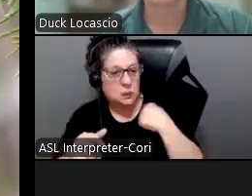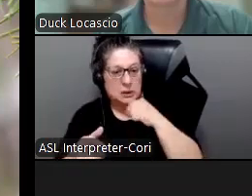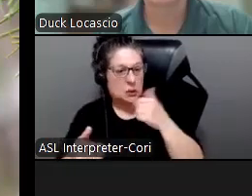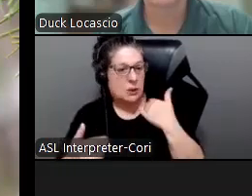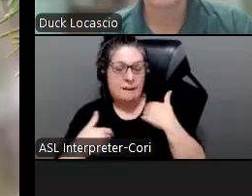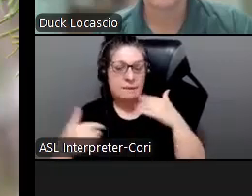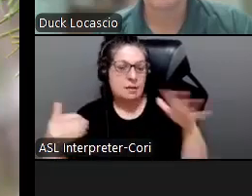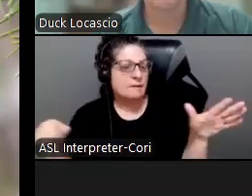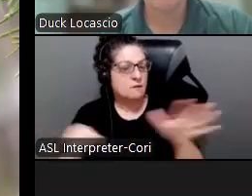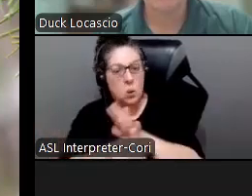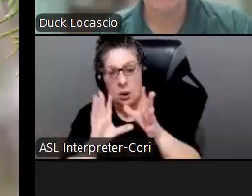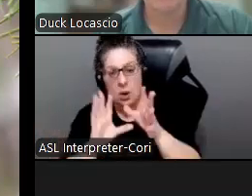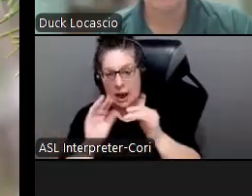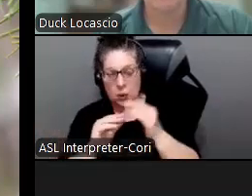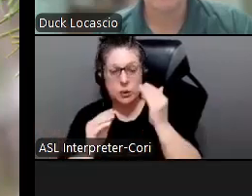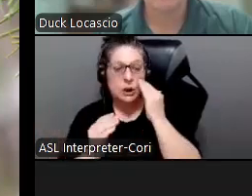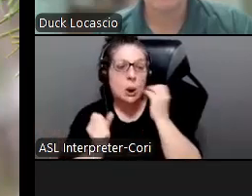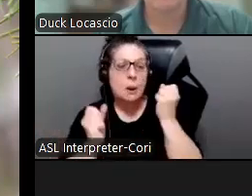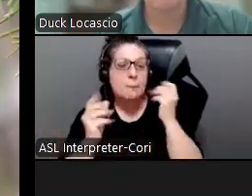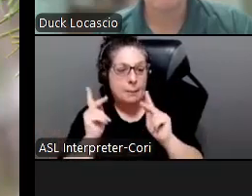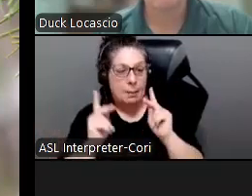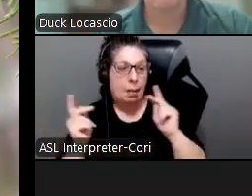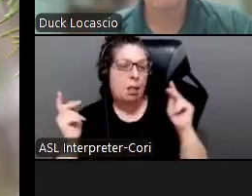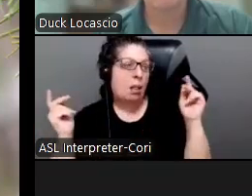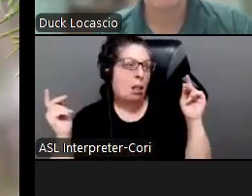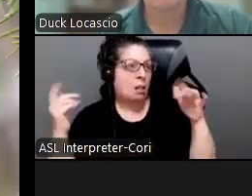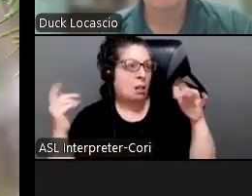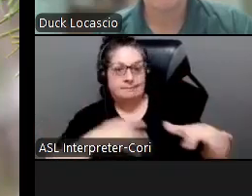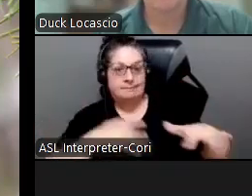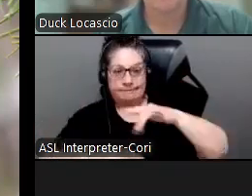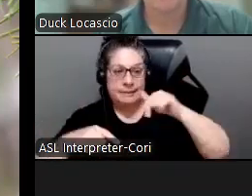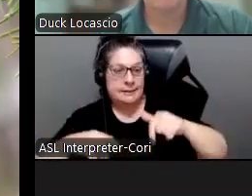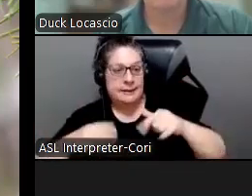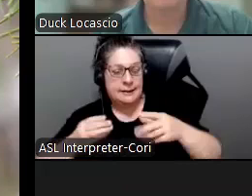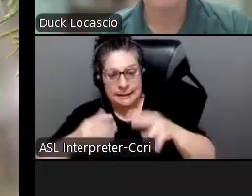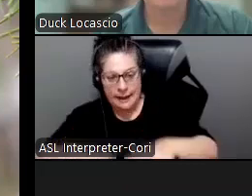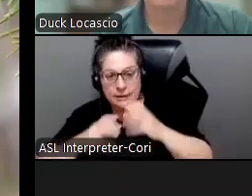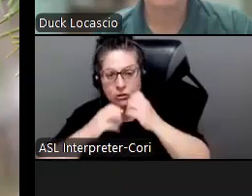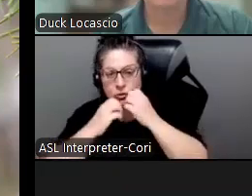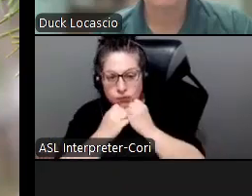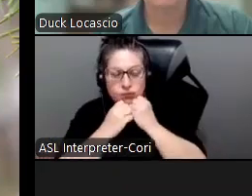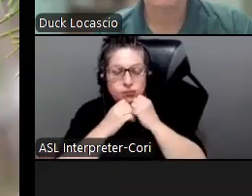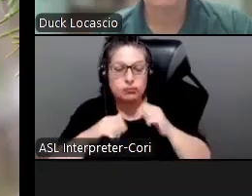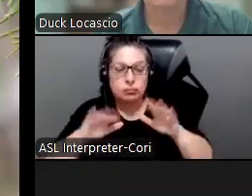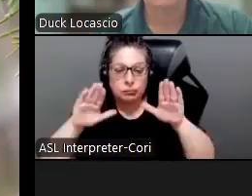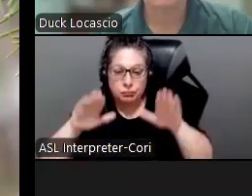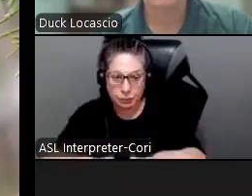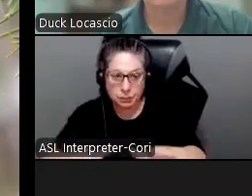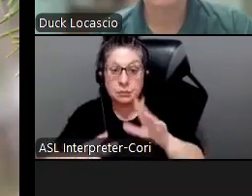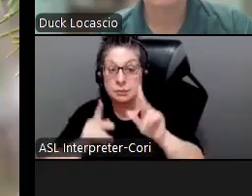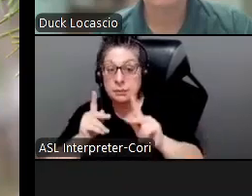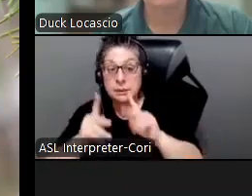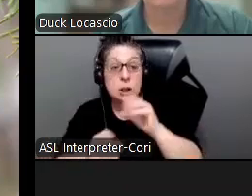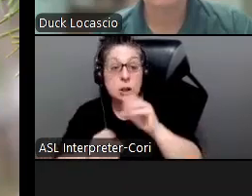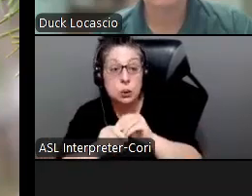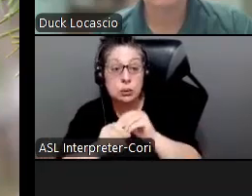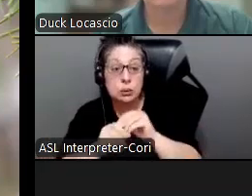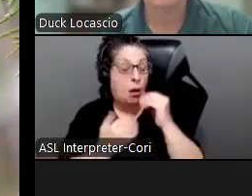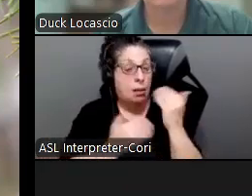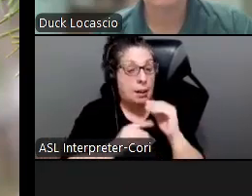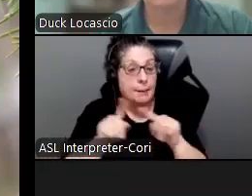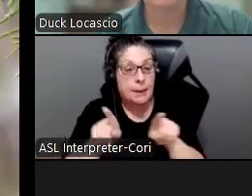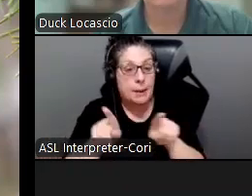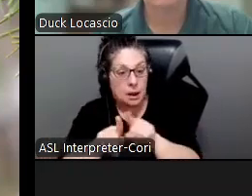are aware that many peoples traversed this land and cherished it, and also lived here as well. These people include, but are not limited to,